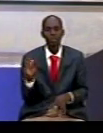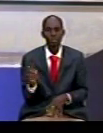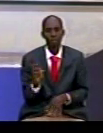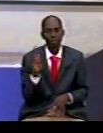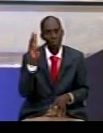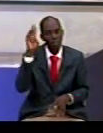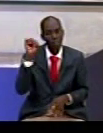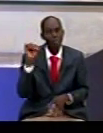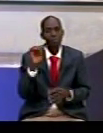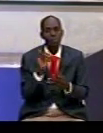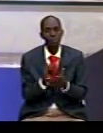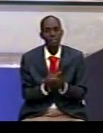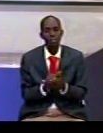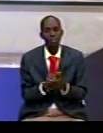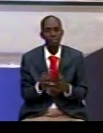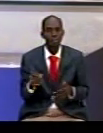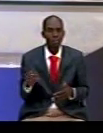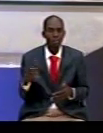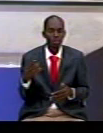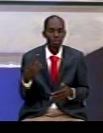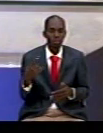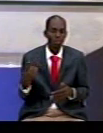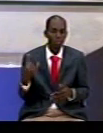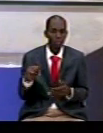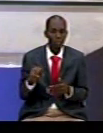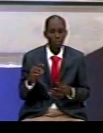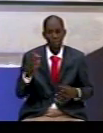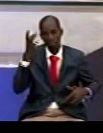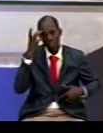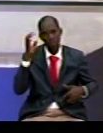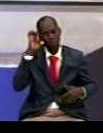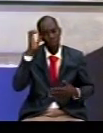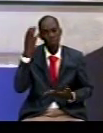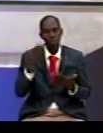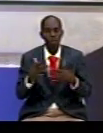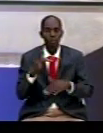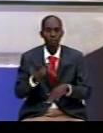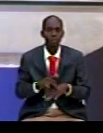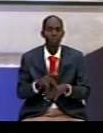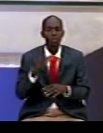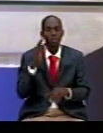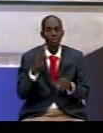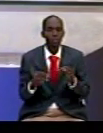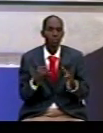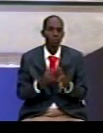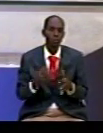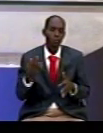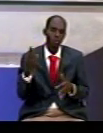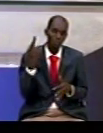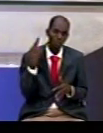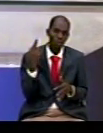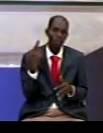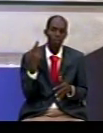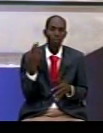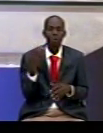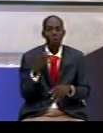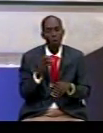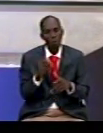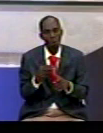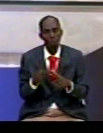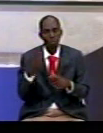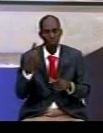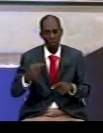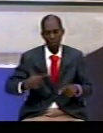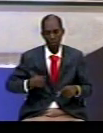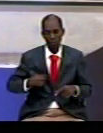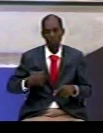they, the sick, might touch, if it were but the border of his garment. You